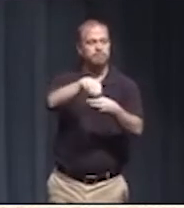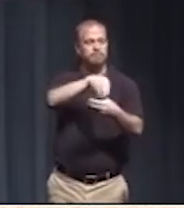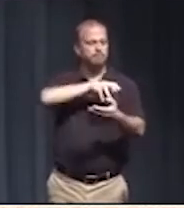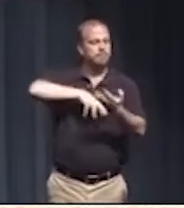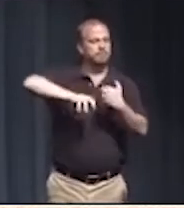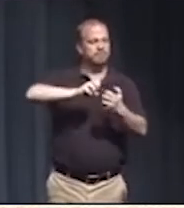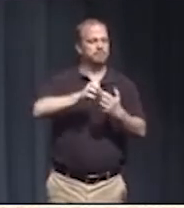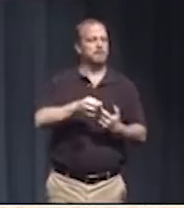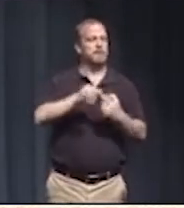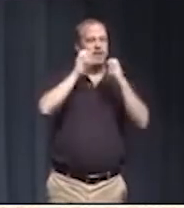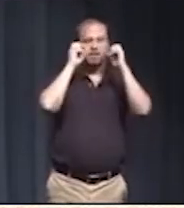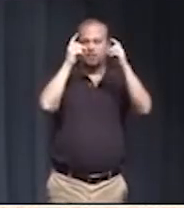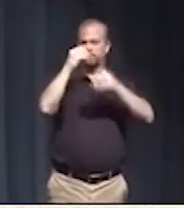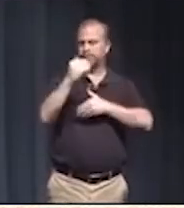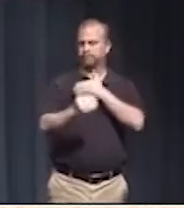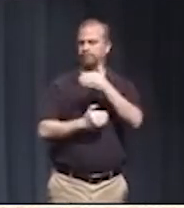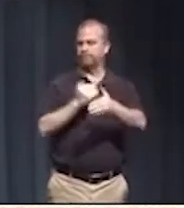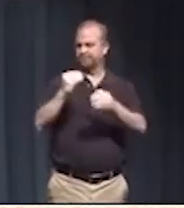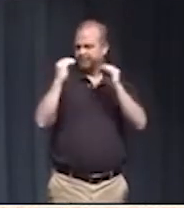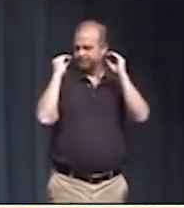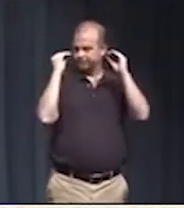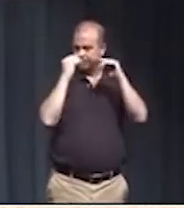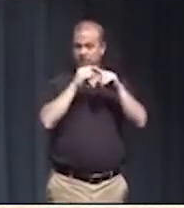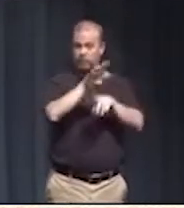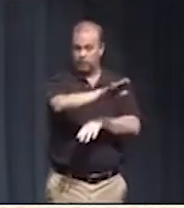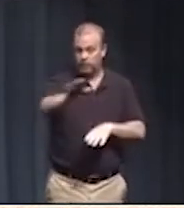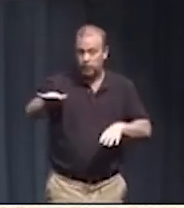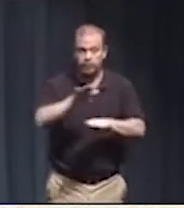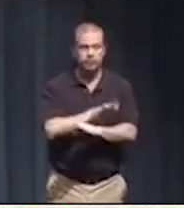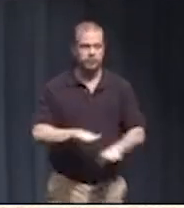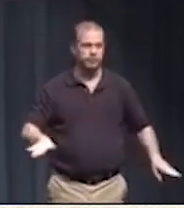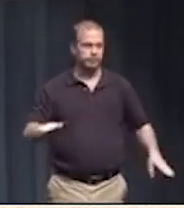ed process and with your children.